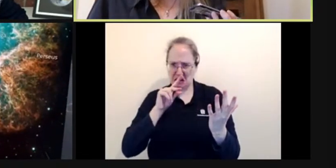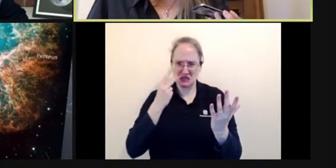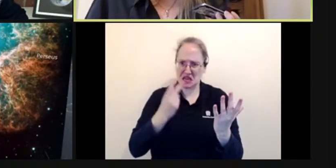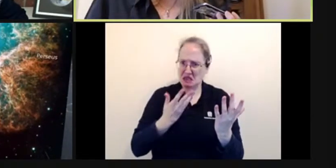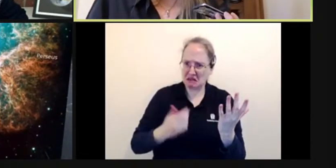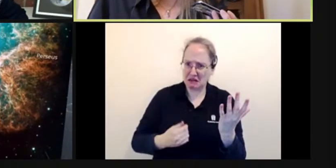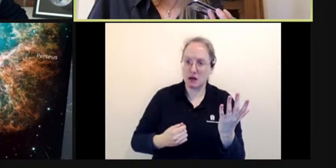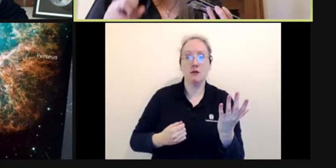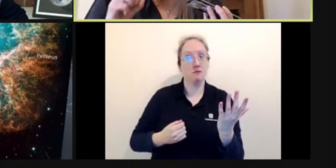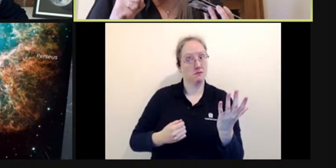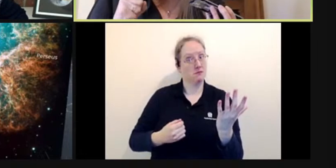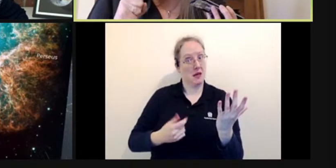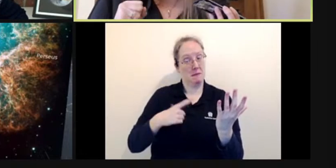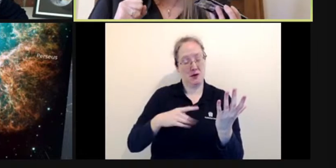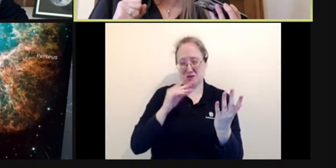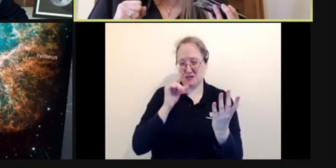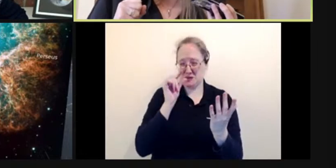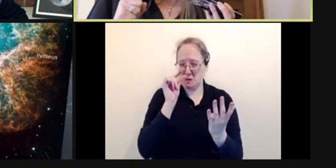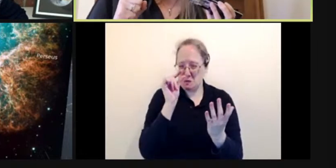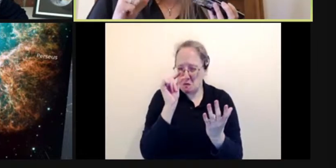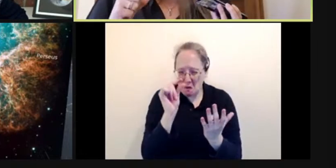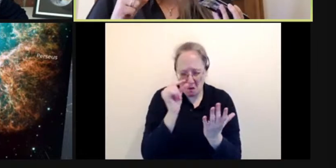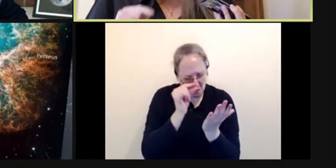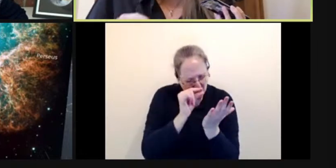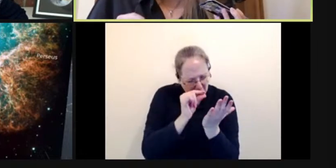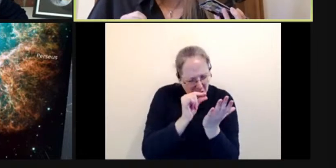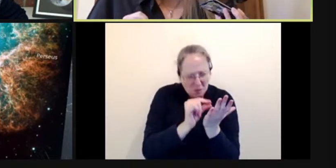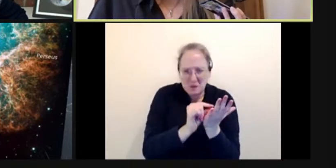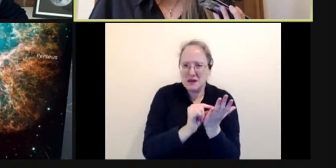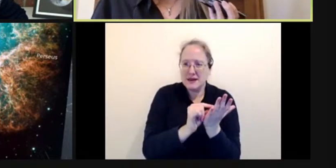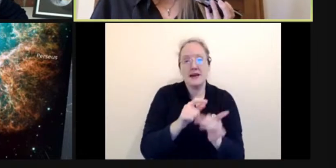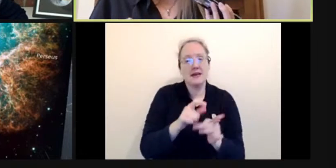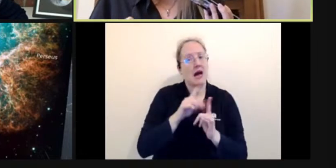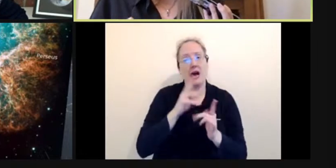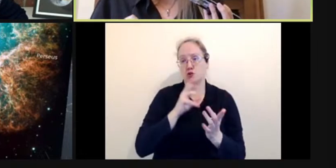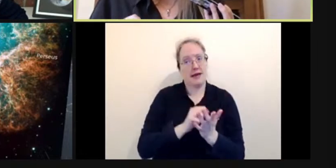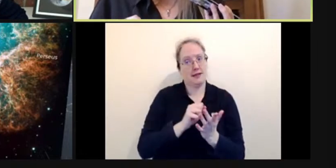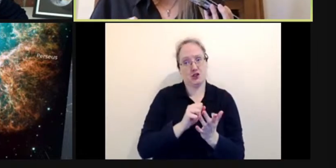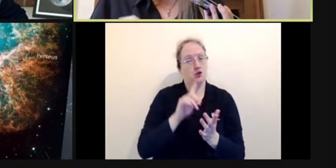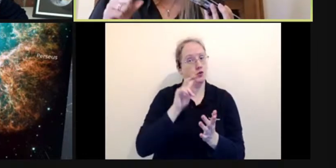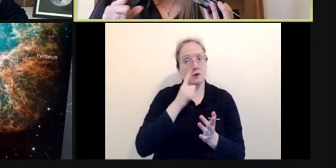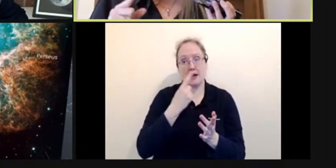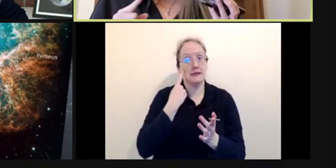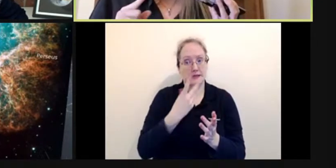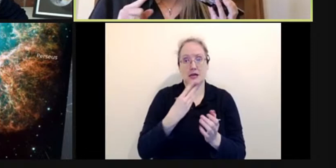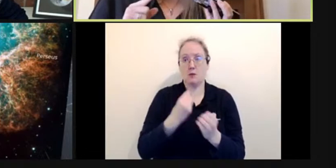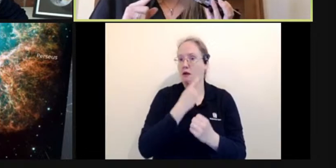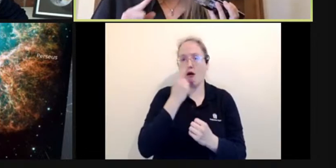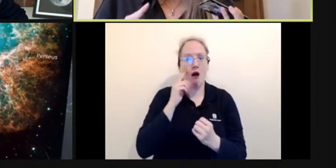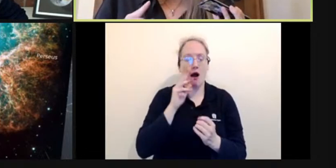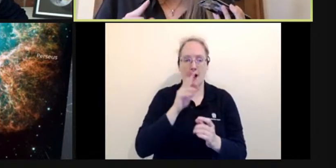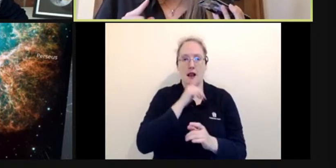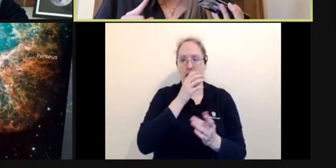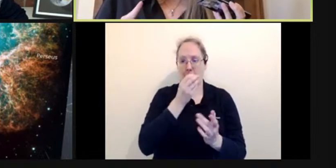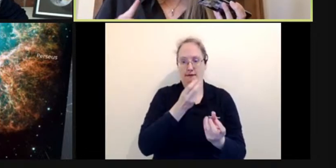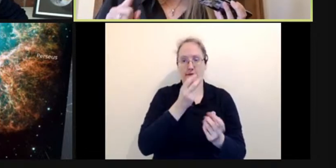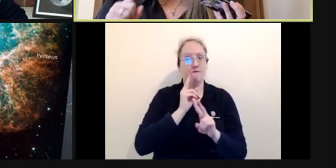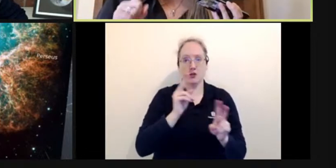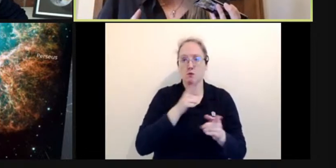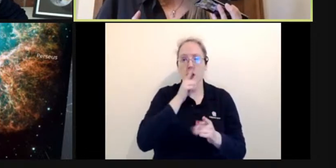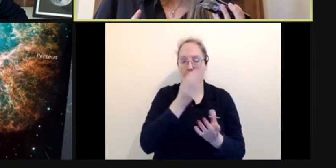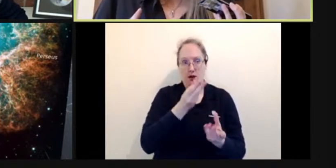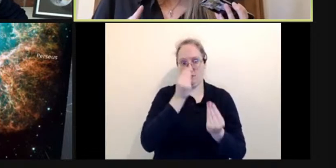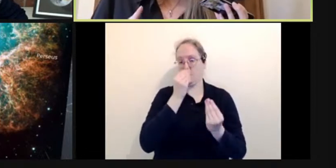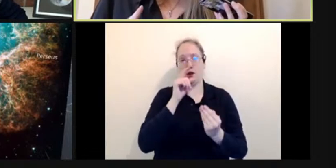with optical wavelengths. They're so small. And so we actually have to use a different type of wavelength of light that Alan's going to take you through next.